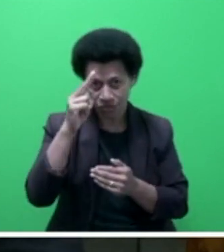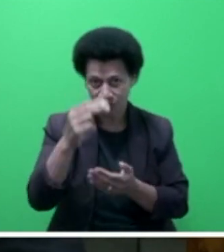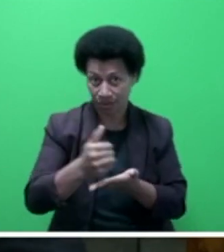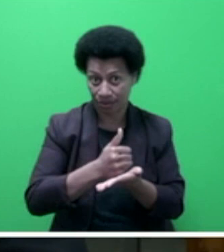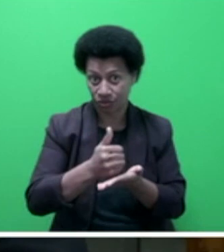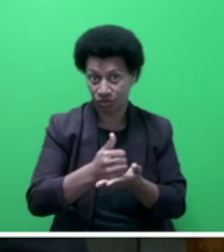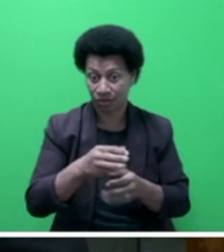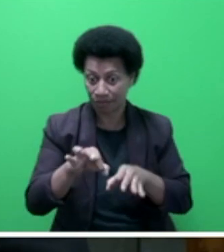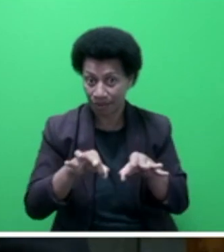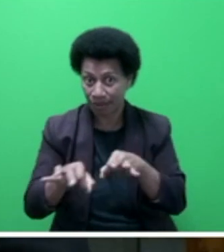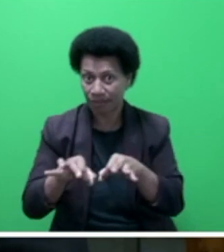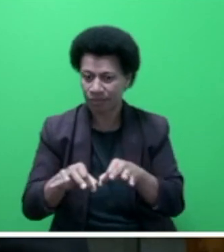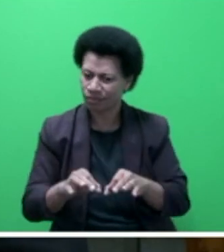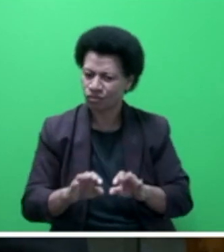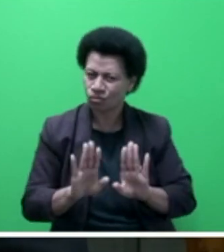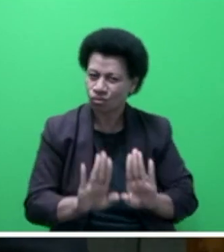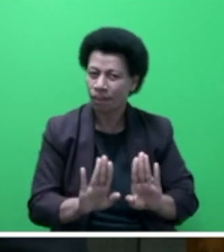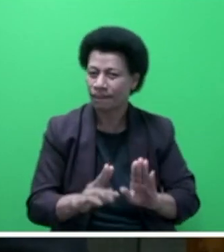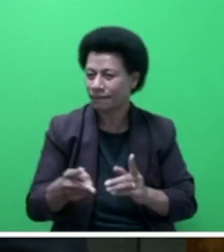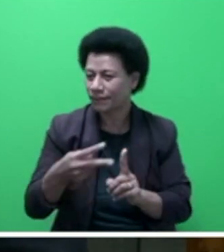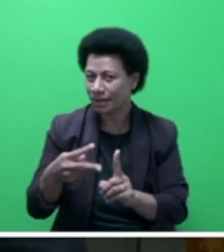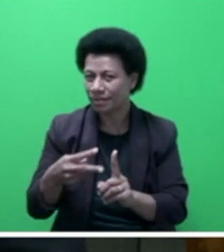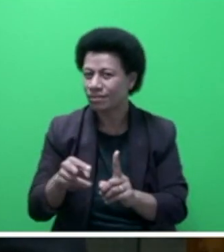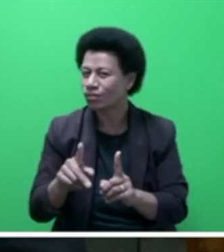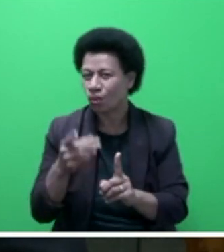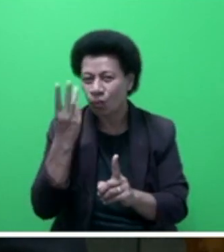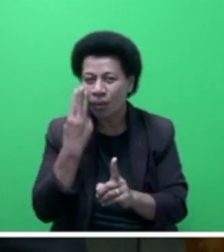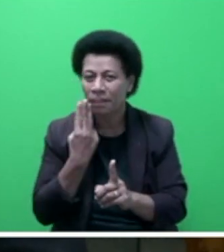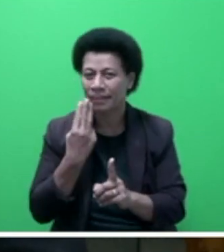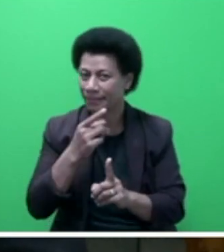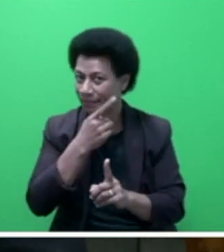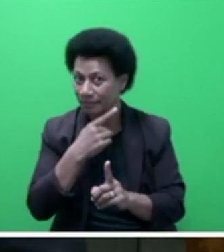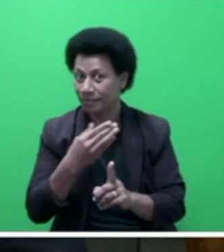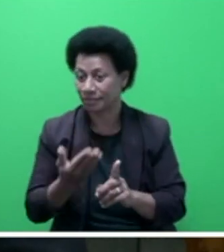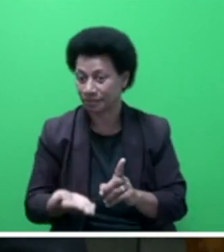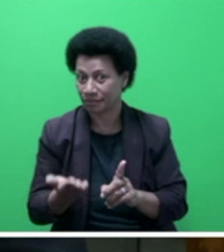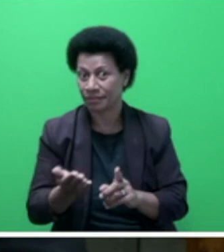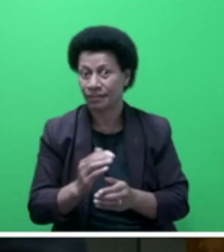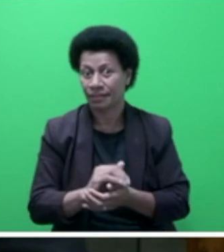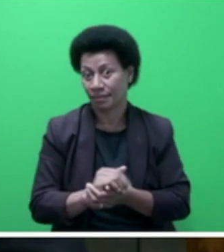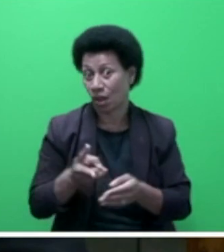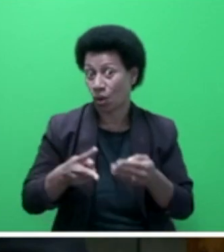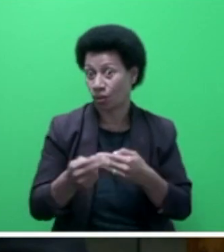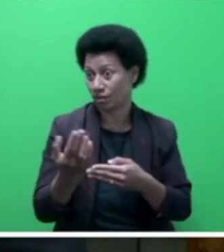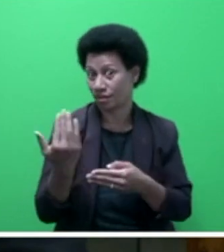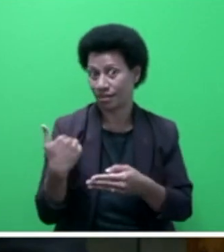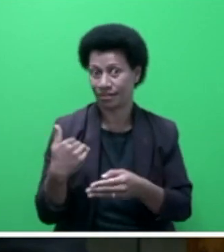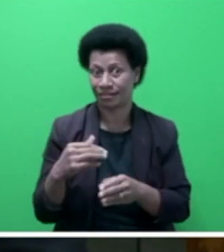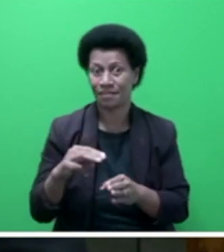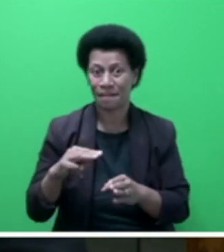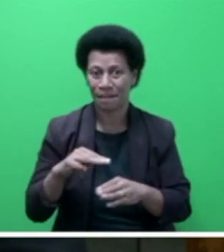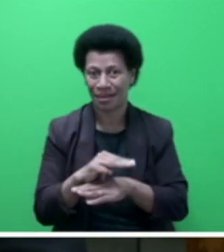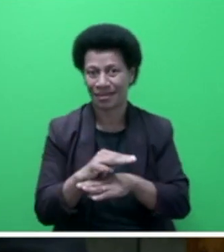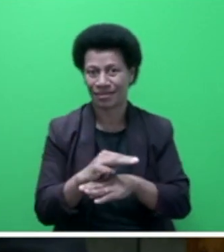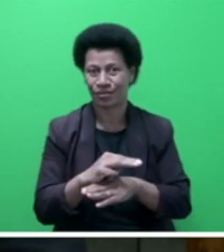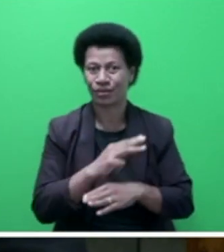on preventing violence against all women and girls. The national consultations were launched by the Honorable Prime Minister last month as we embarked on 16